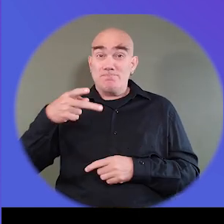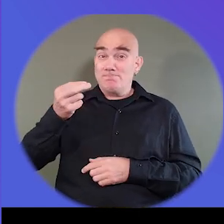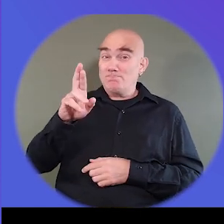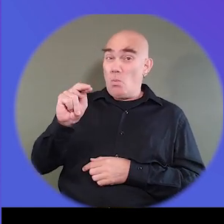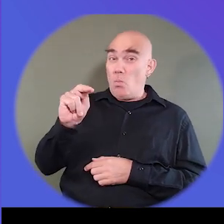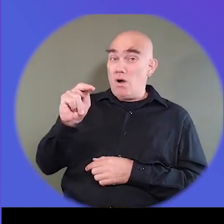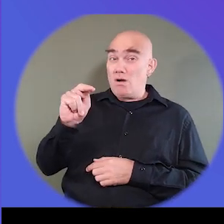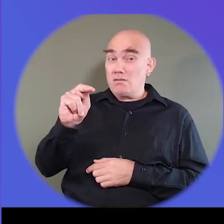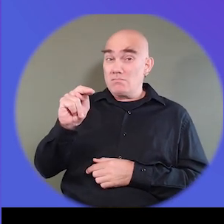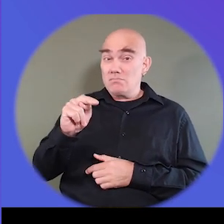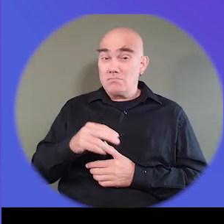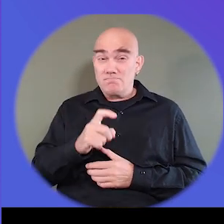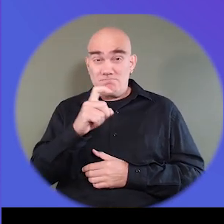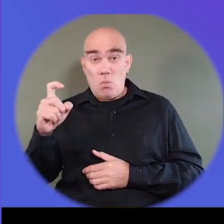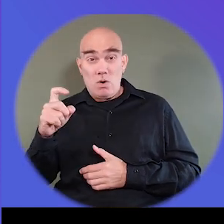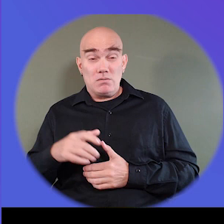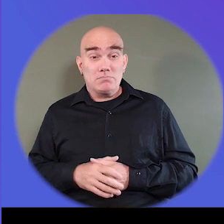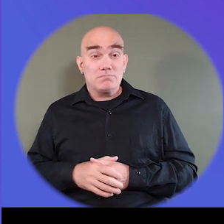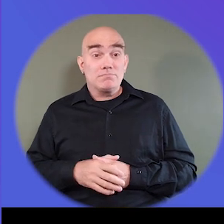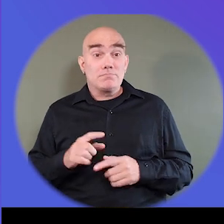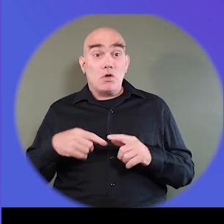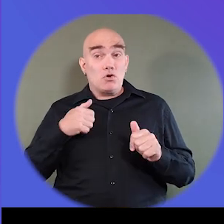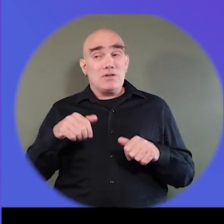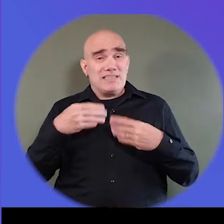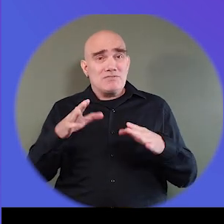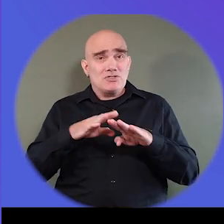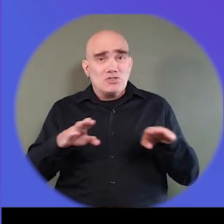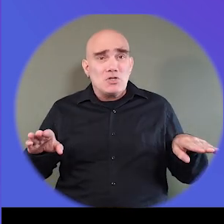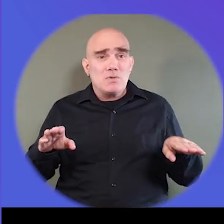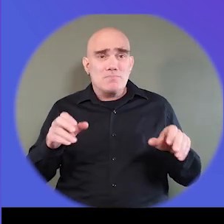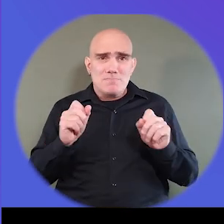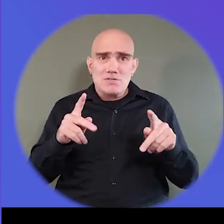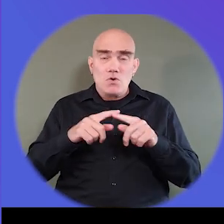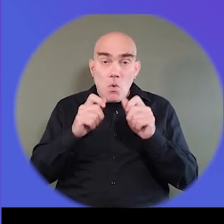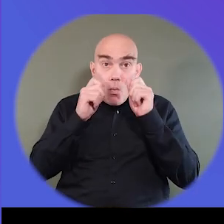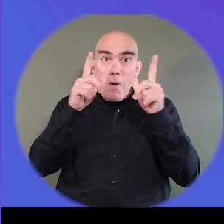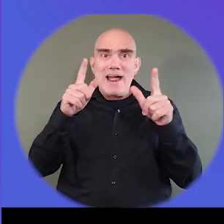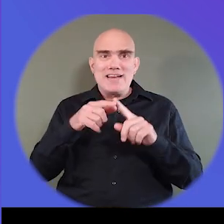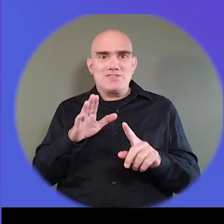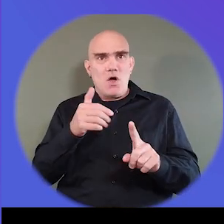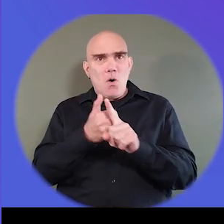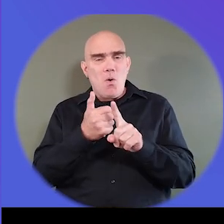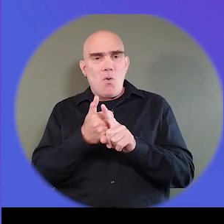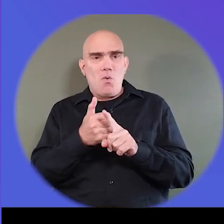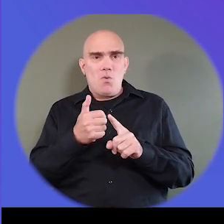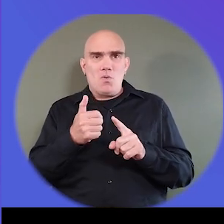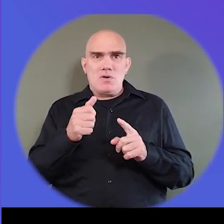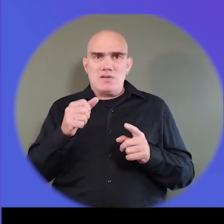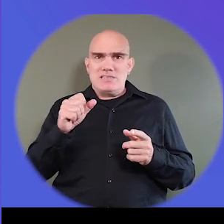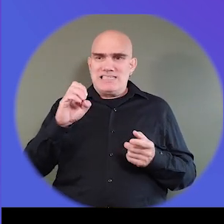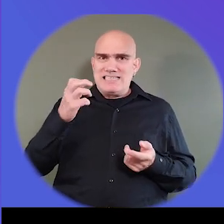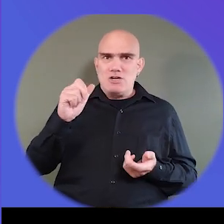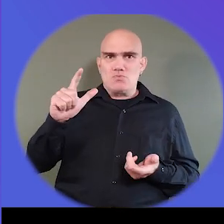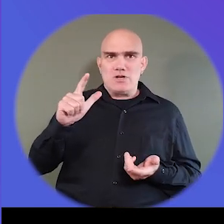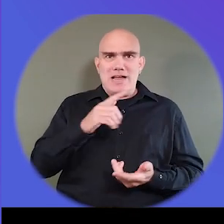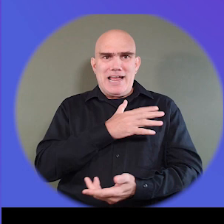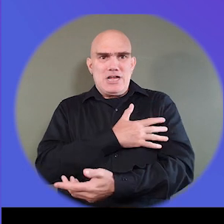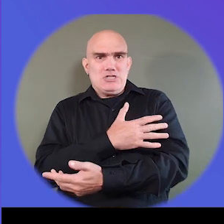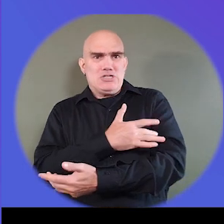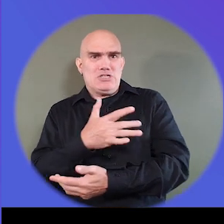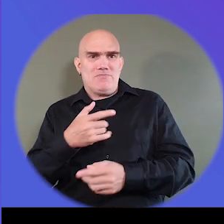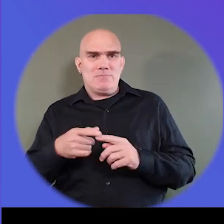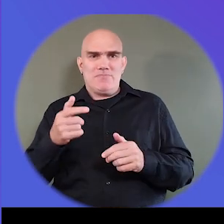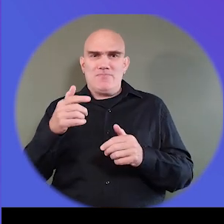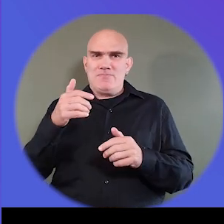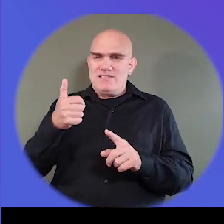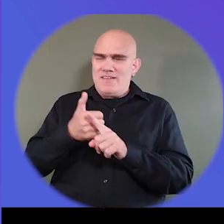porn. But we could give children permission to awaken to their own sexual energy from its very